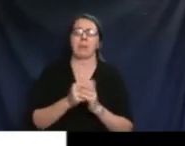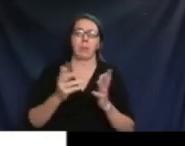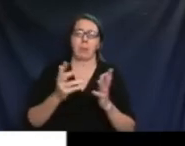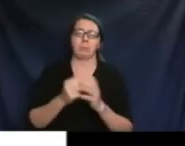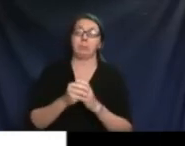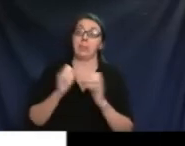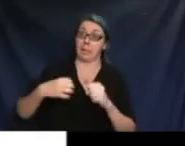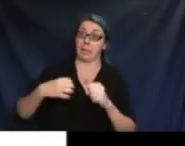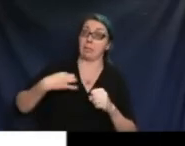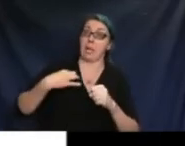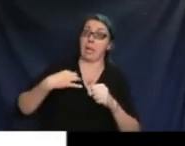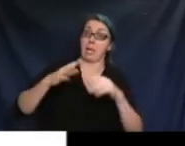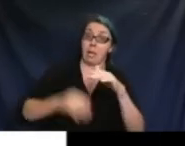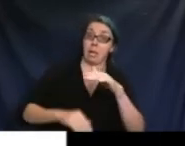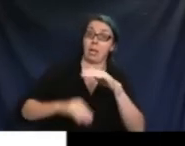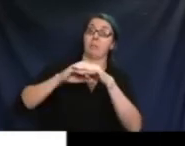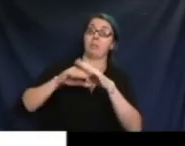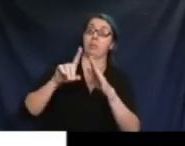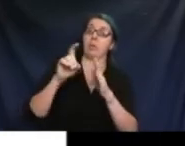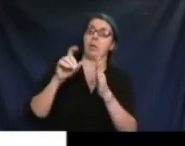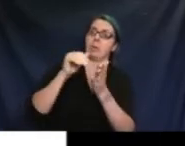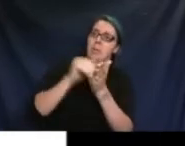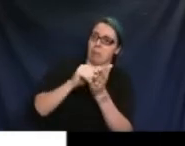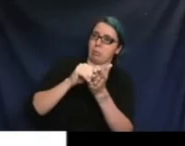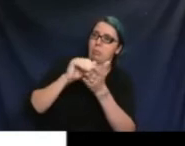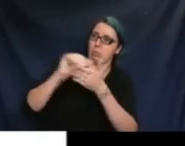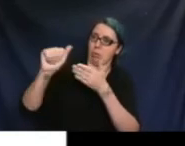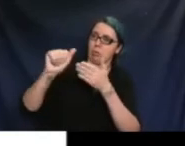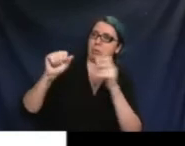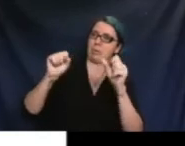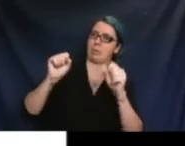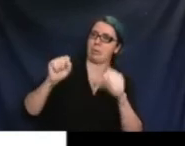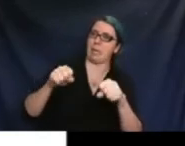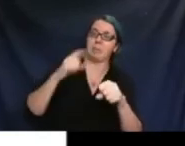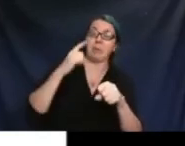total amount of money being handed out for ArtworxTO?